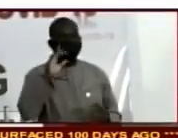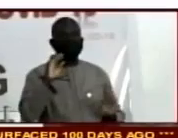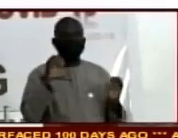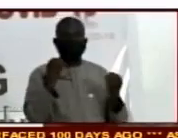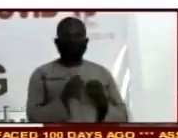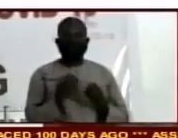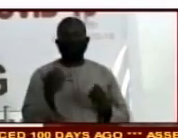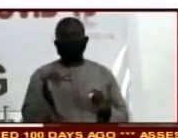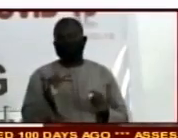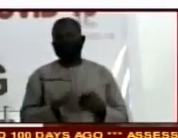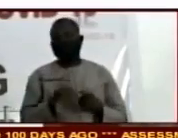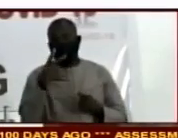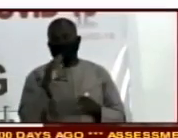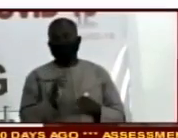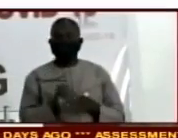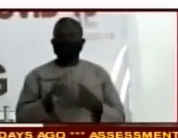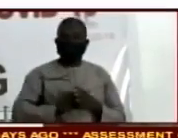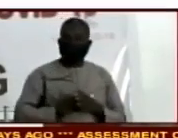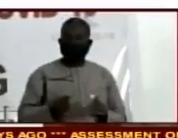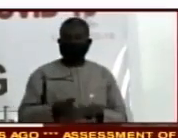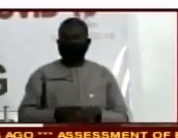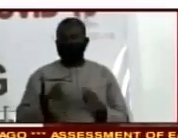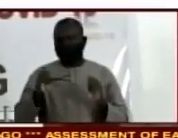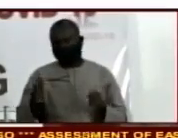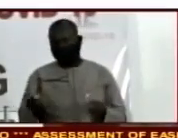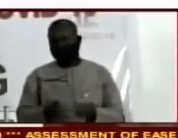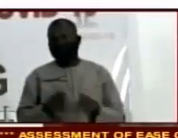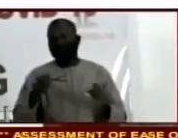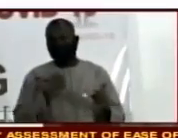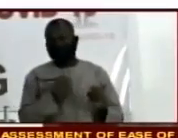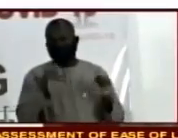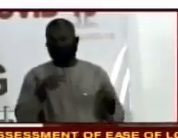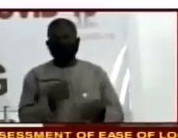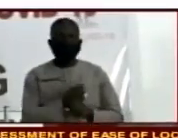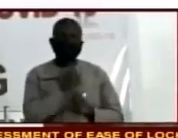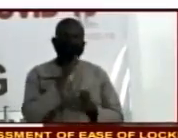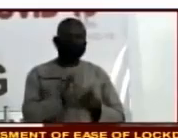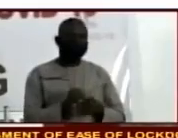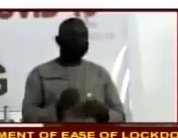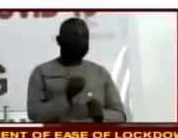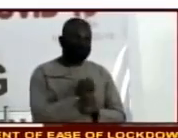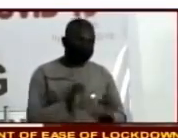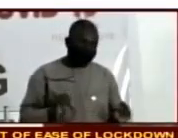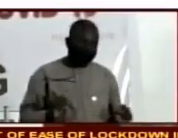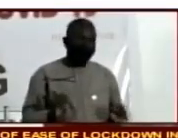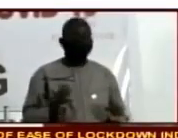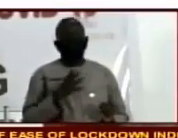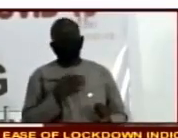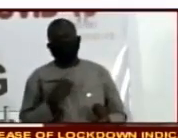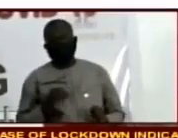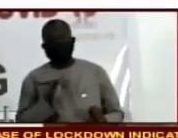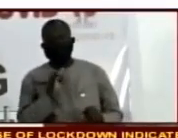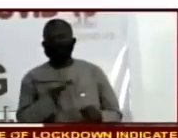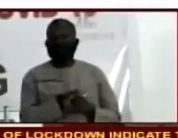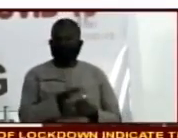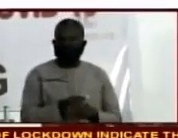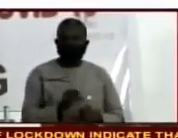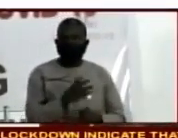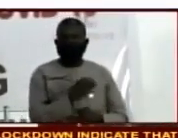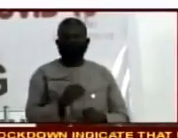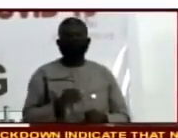as we can to ensure that the resumption is safe, resumption is secure, resumption is very efficient, and in